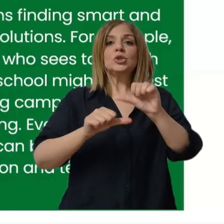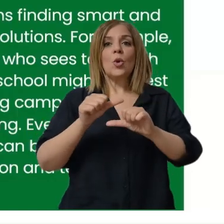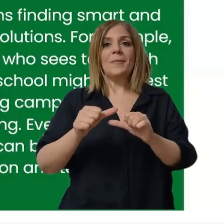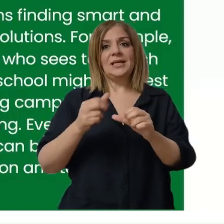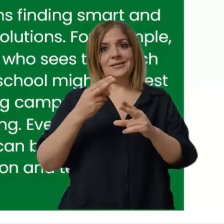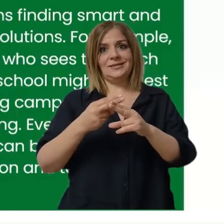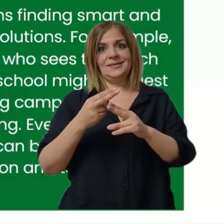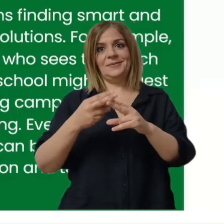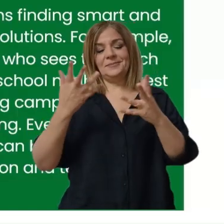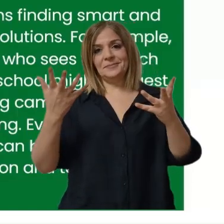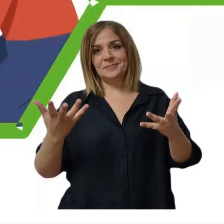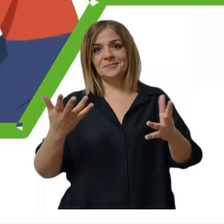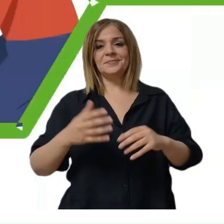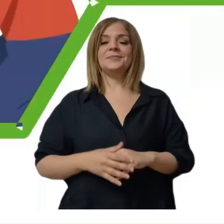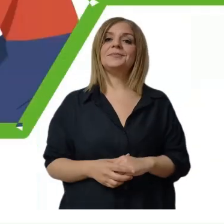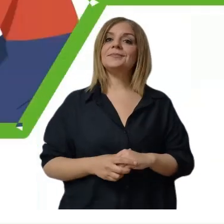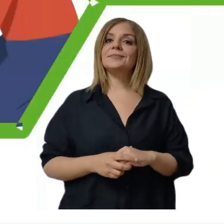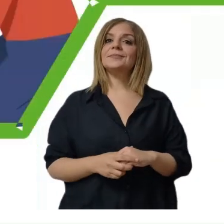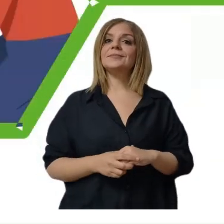school.